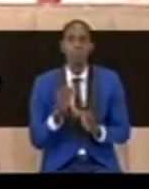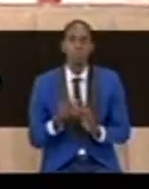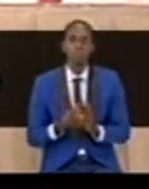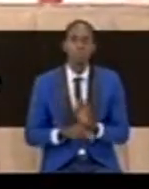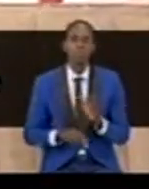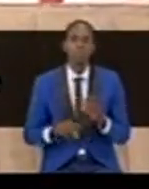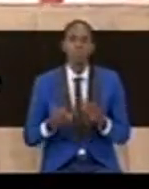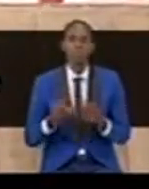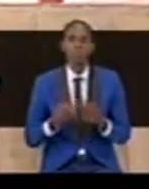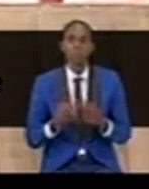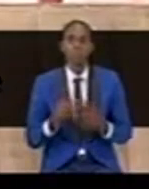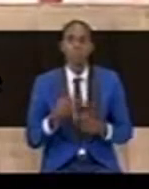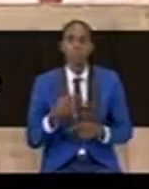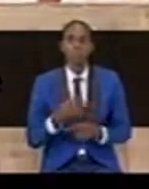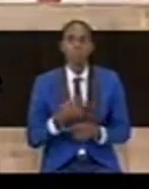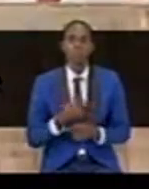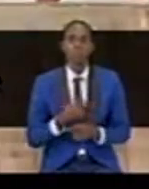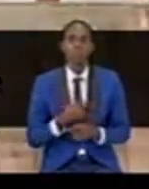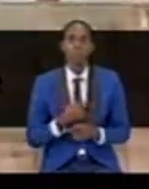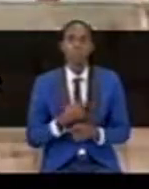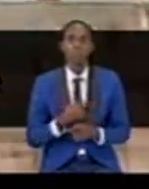faithfulness to me.